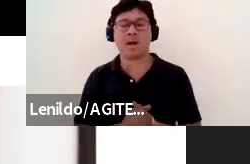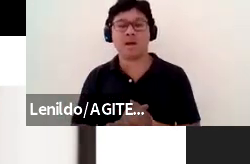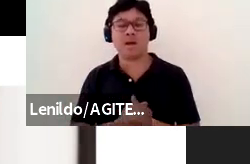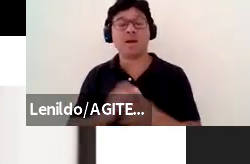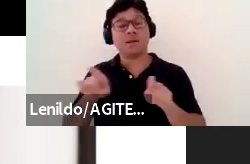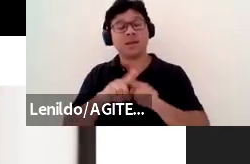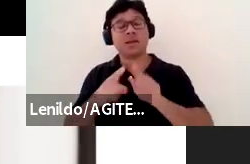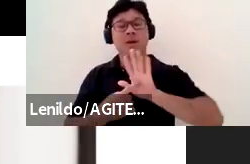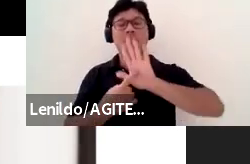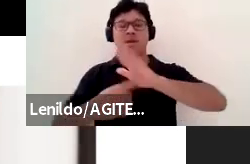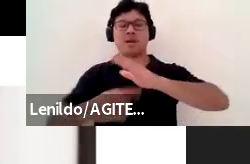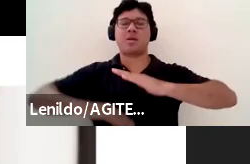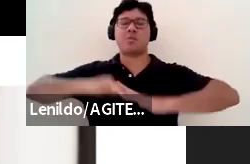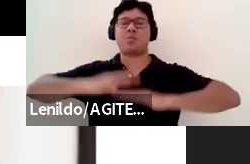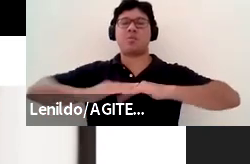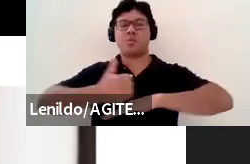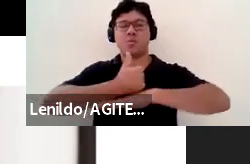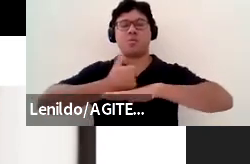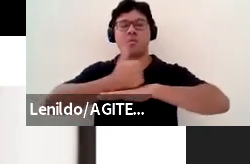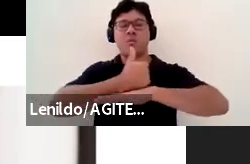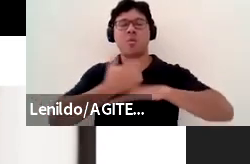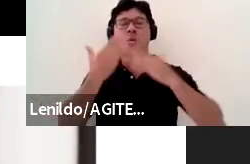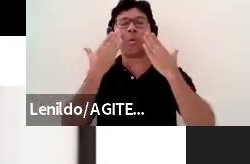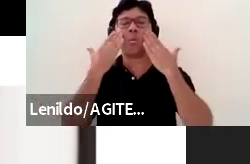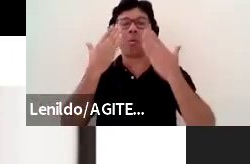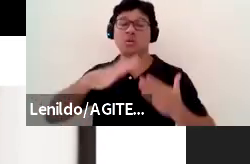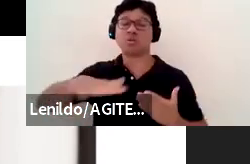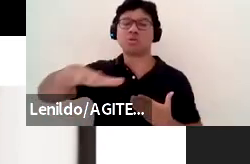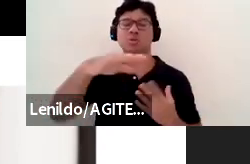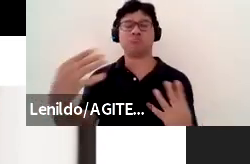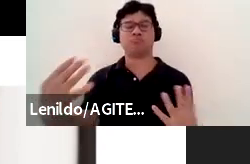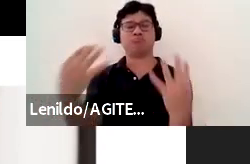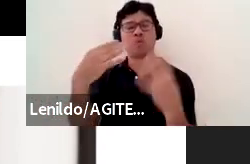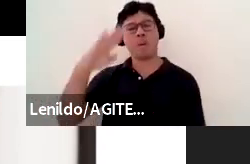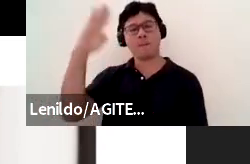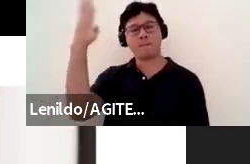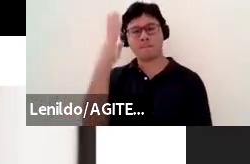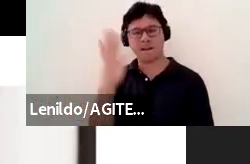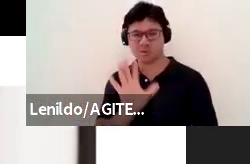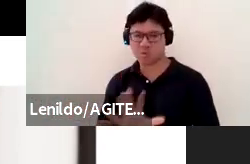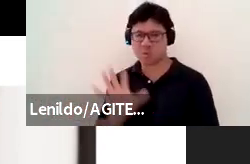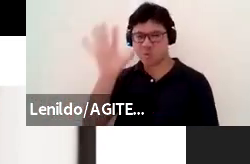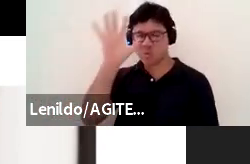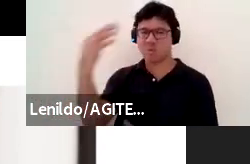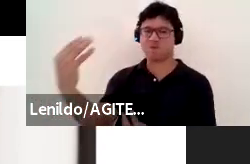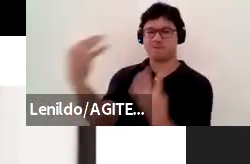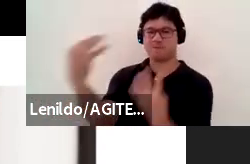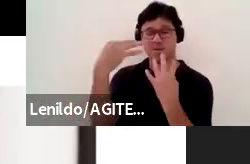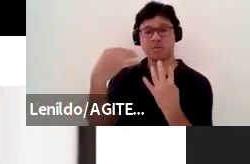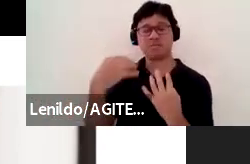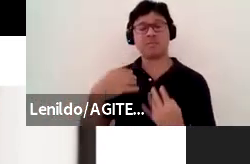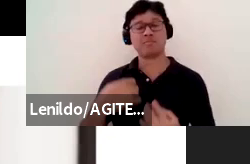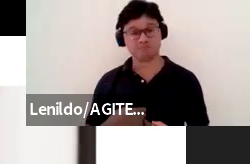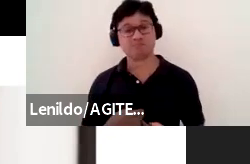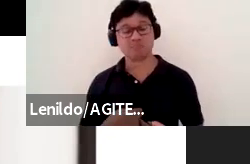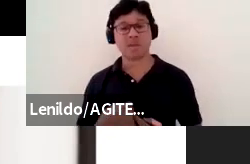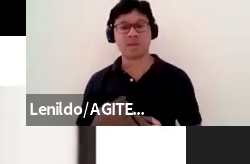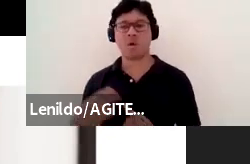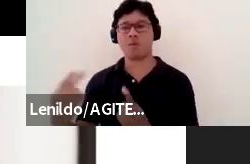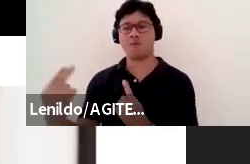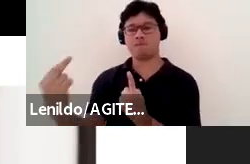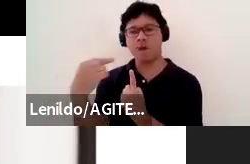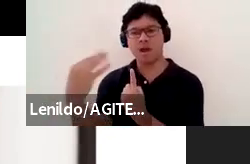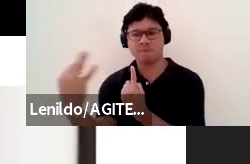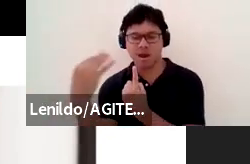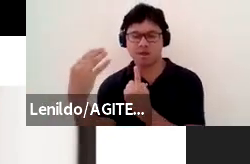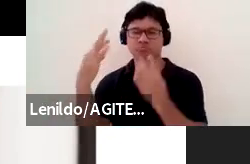not around the world, of course, to all Brazilians in Brazil. And it's thanks to that visibility I get at the Oscars that I, of course, I'm